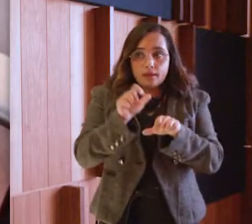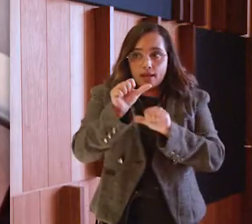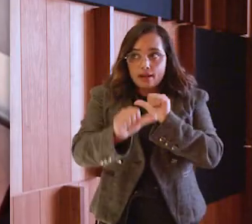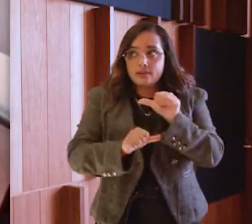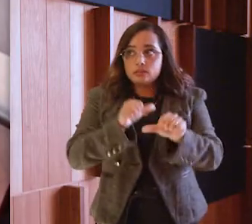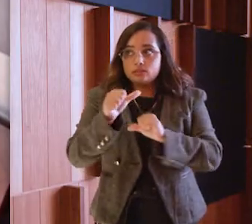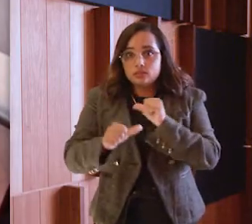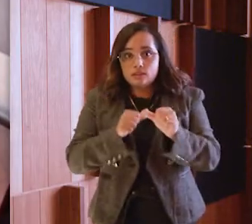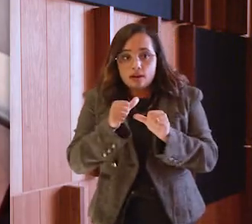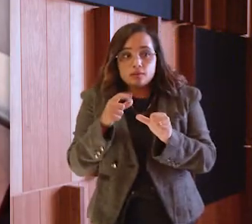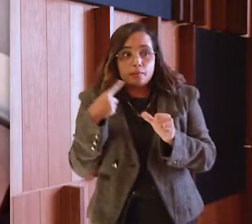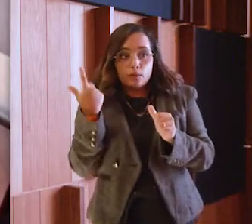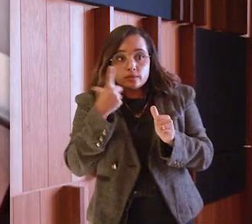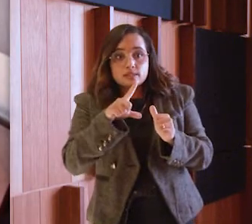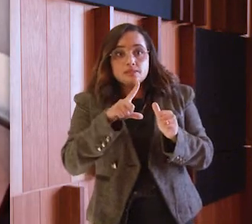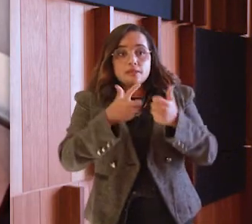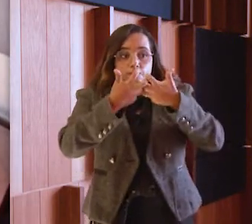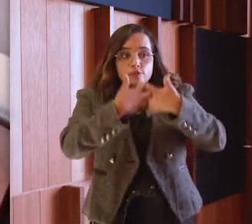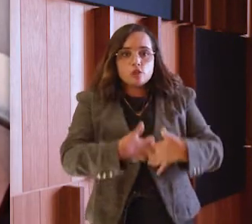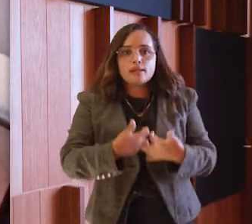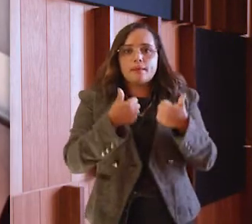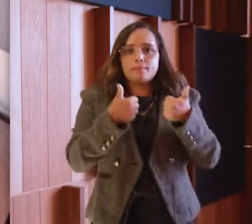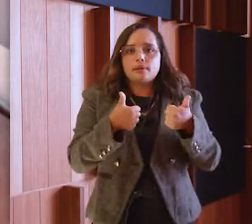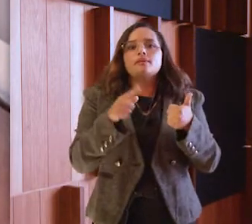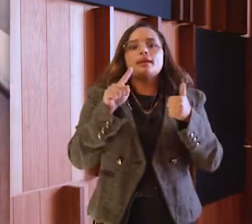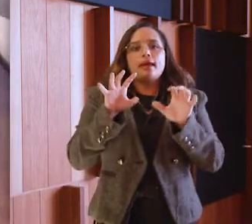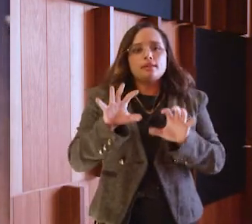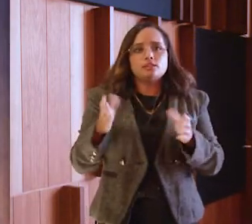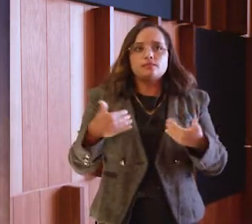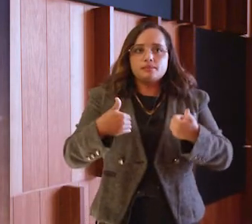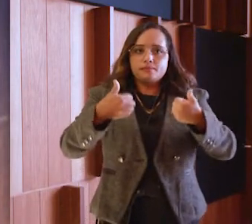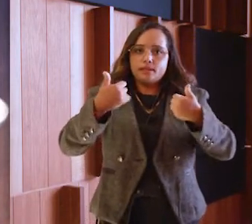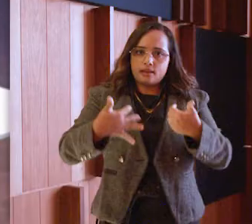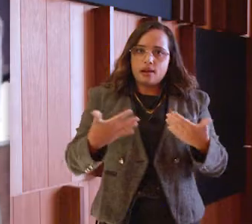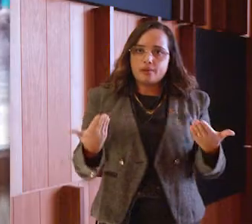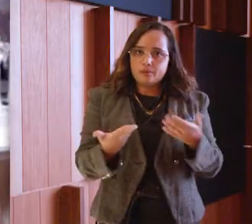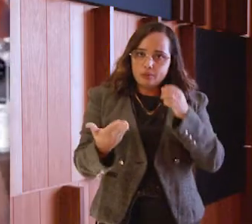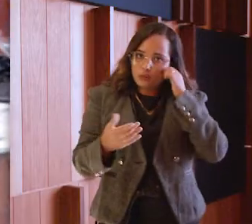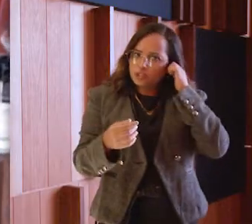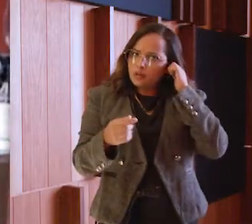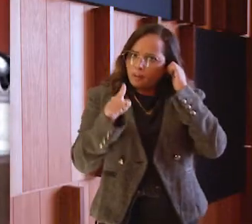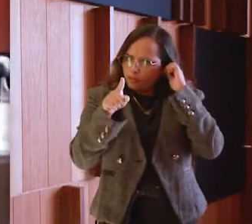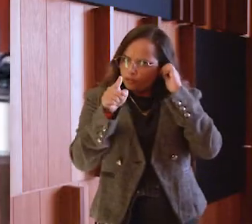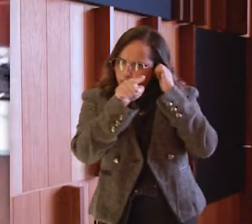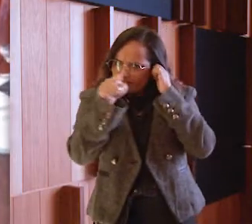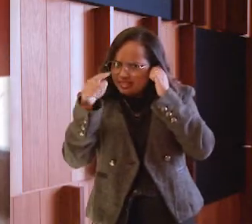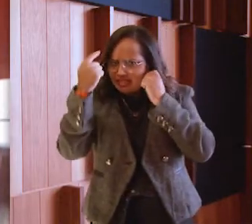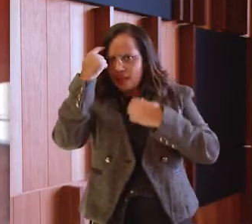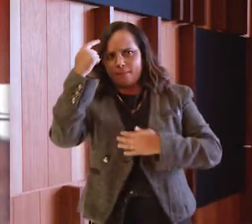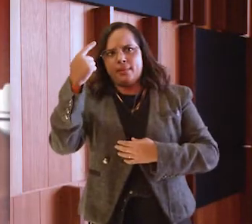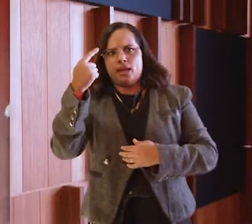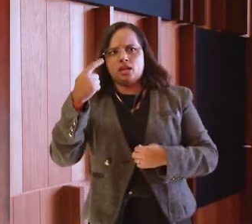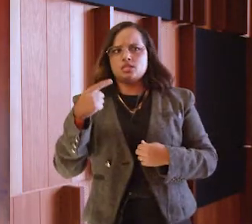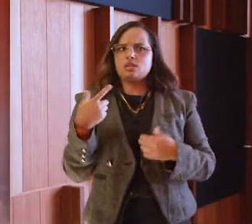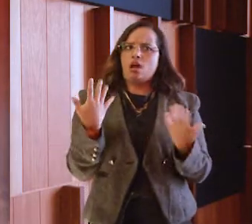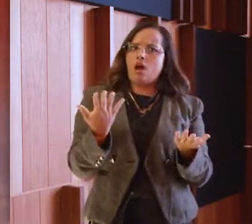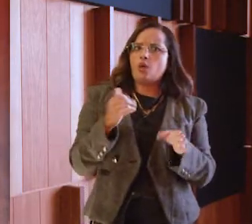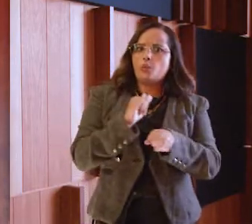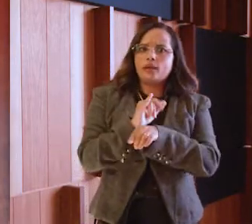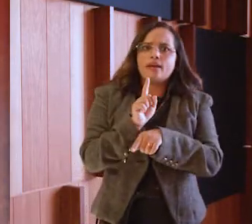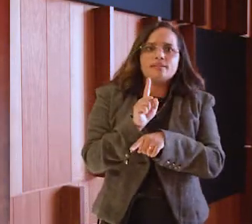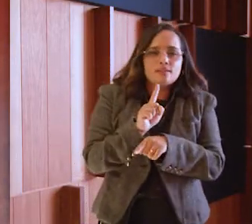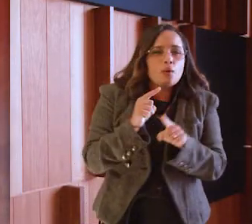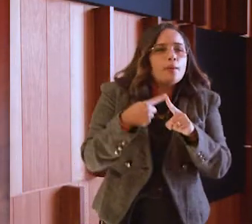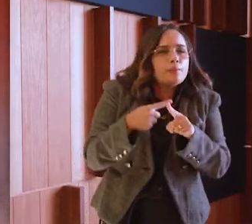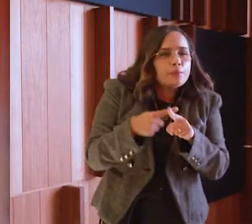for. But make no mistake, this will not be successful if we don't tackle data. We have to own the